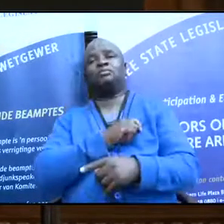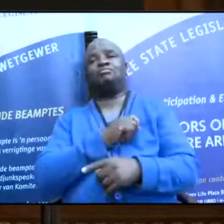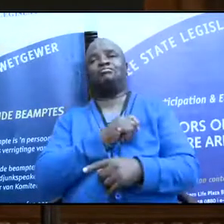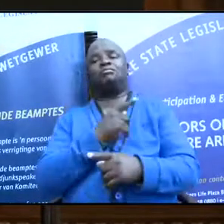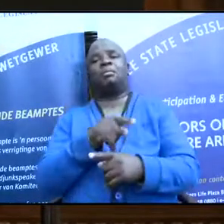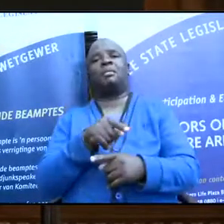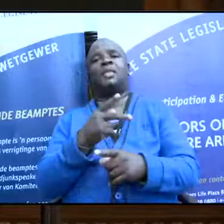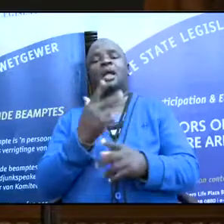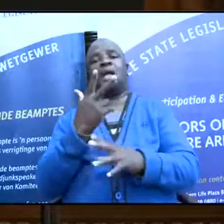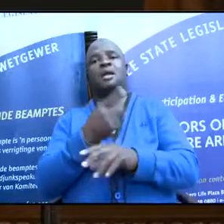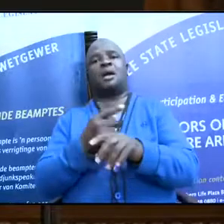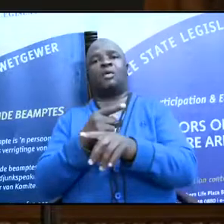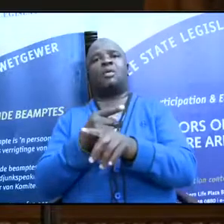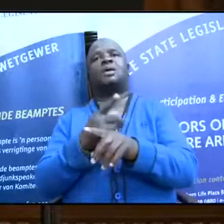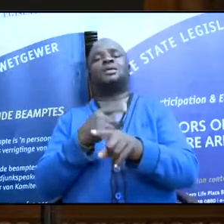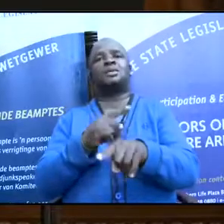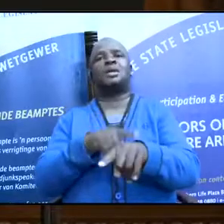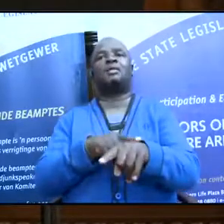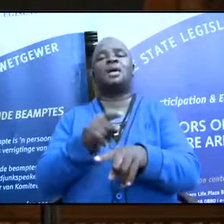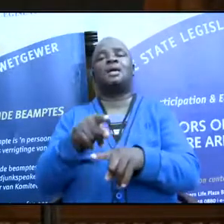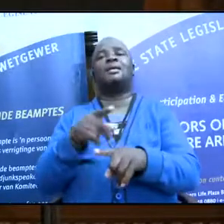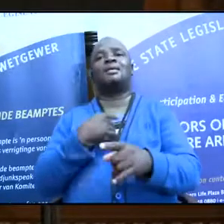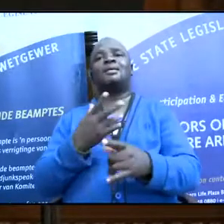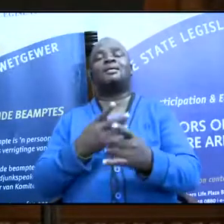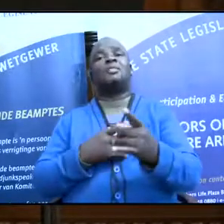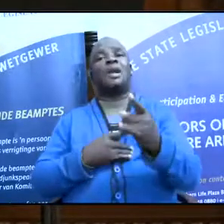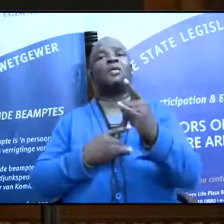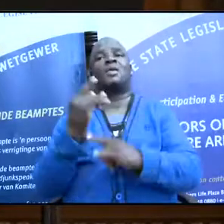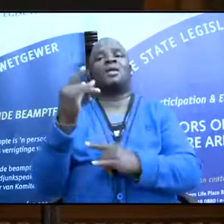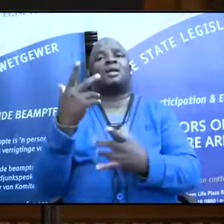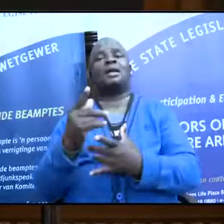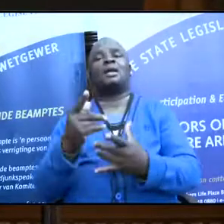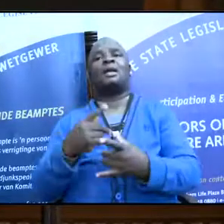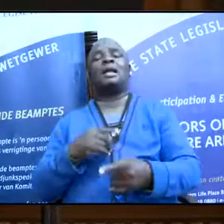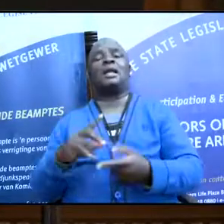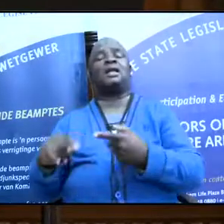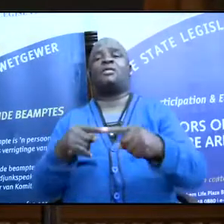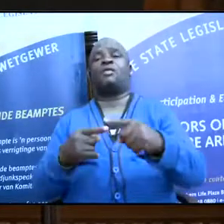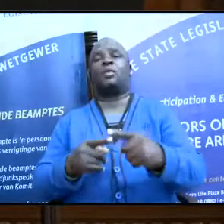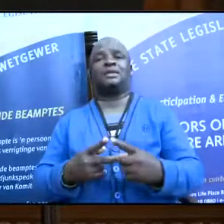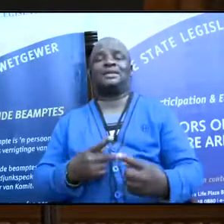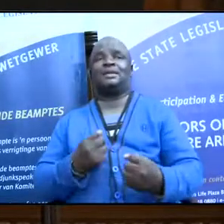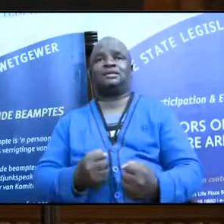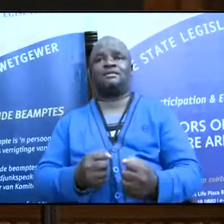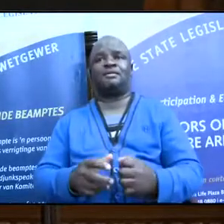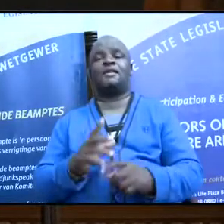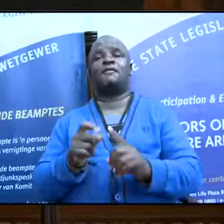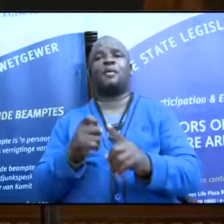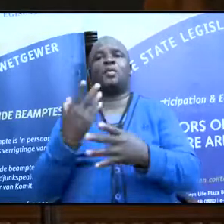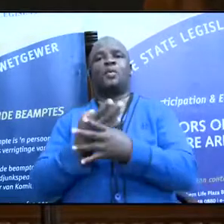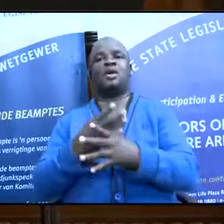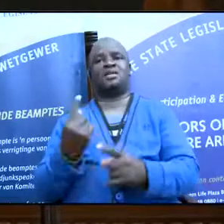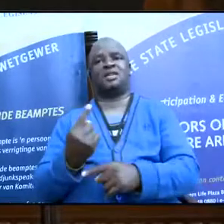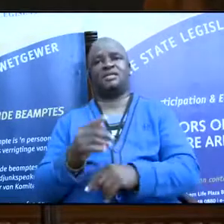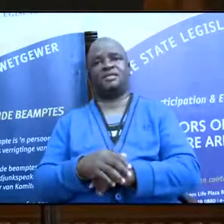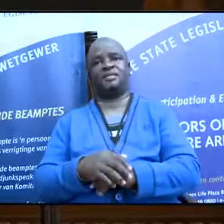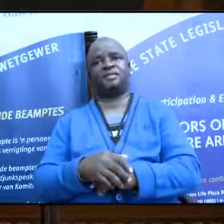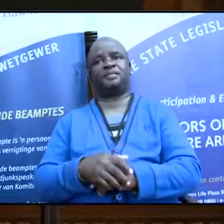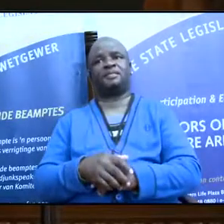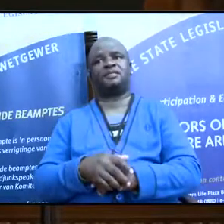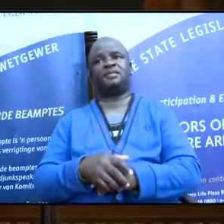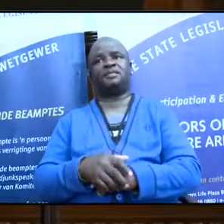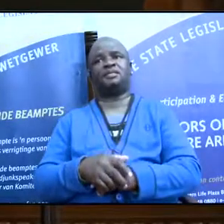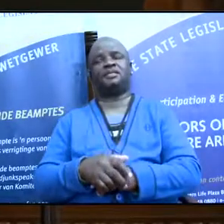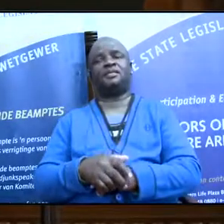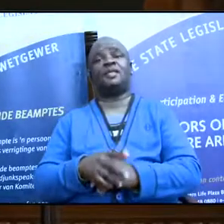hour working period was one true threat and blood of the workers there